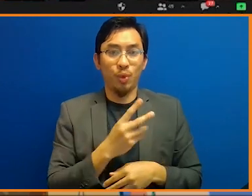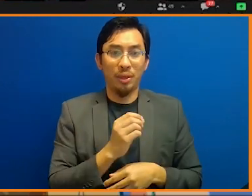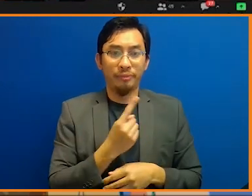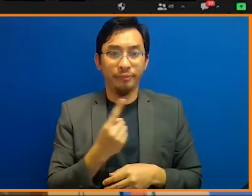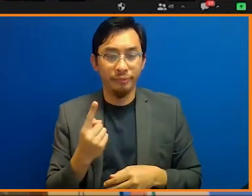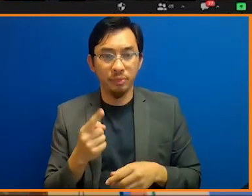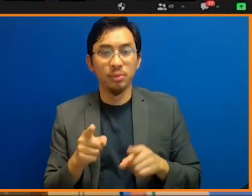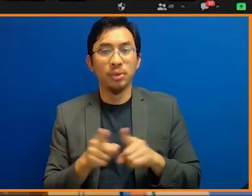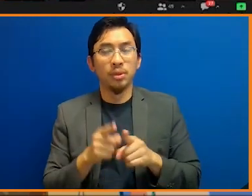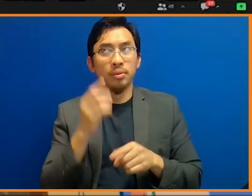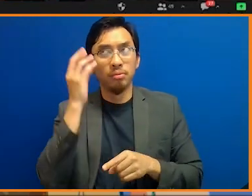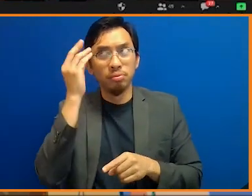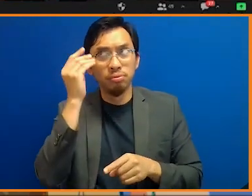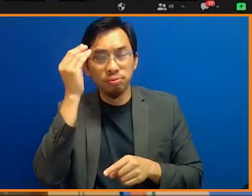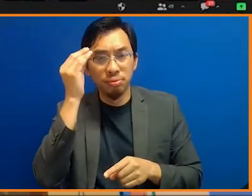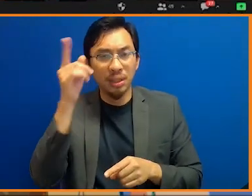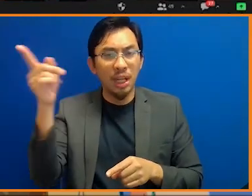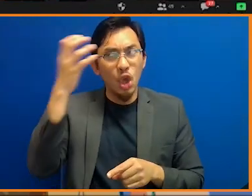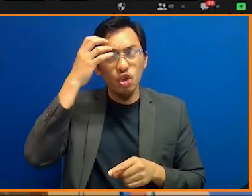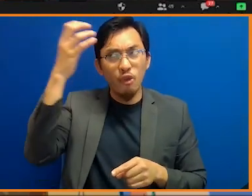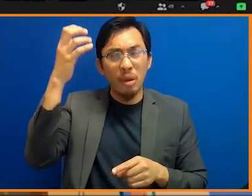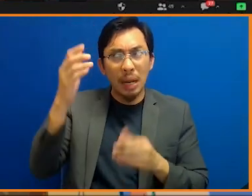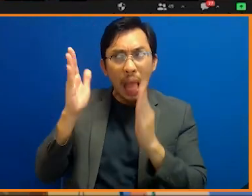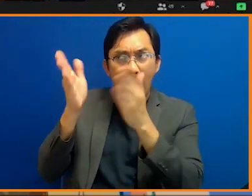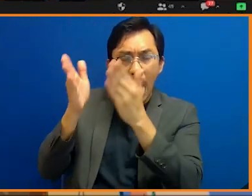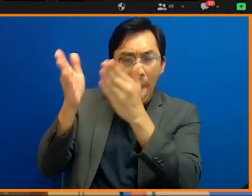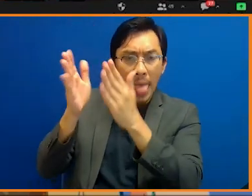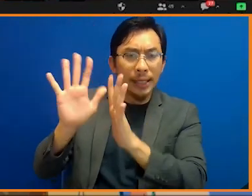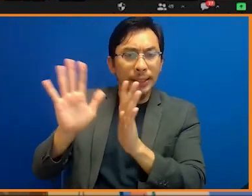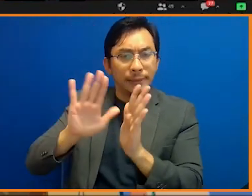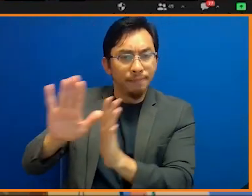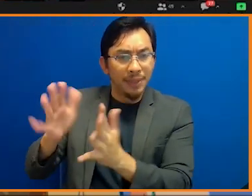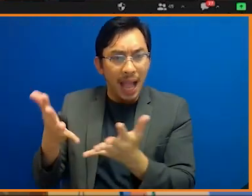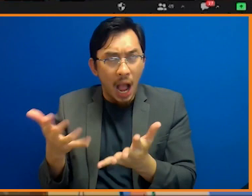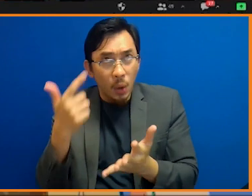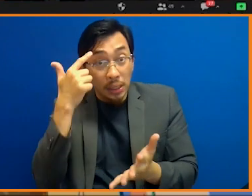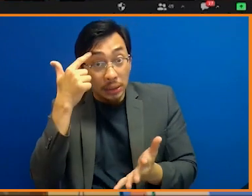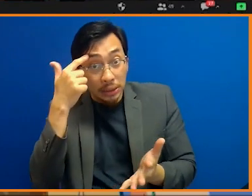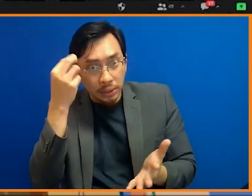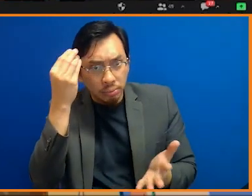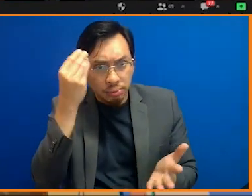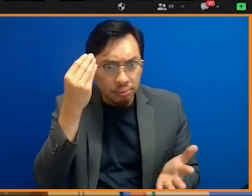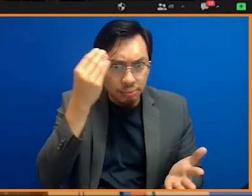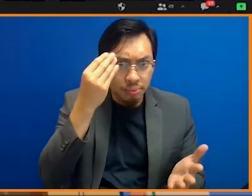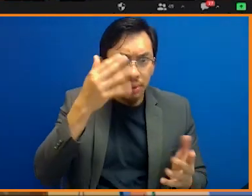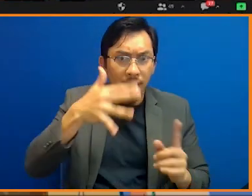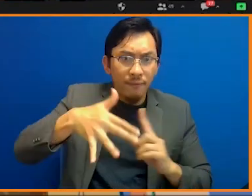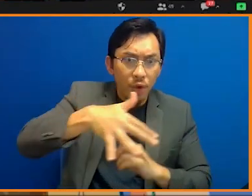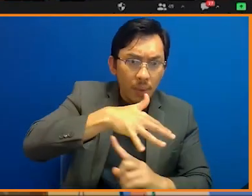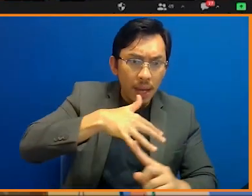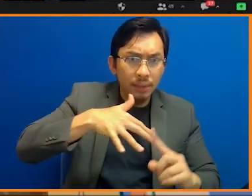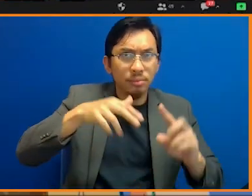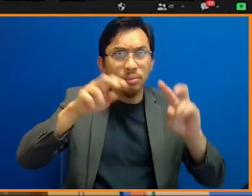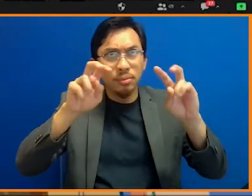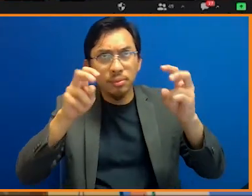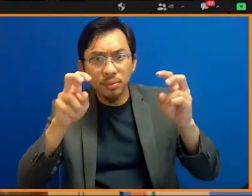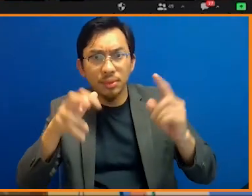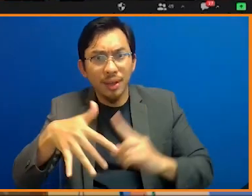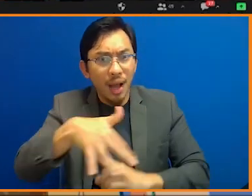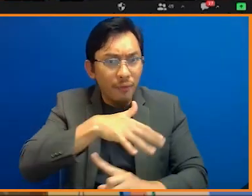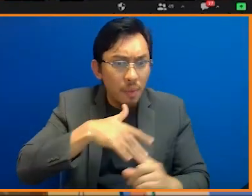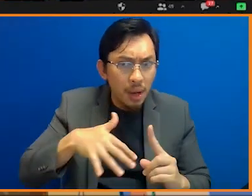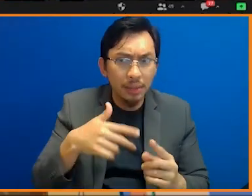less time or less consideration of the environment or this kind of